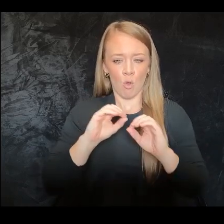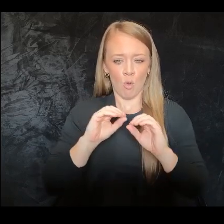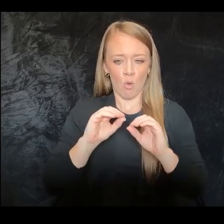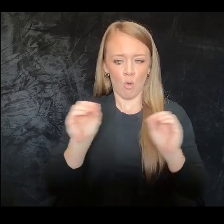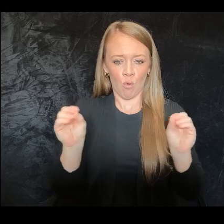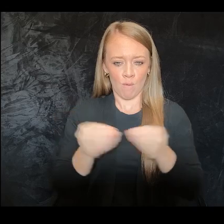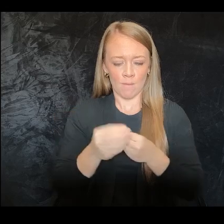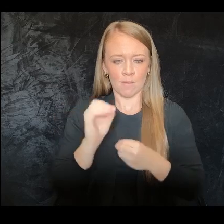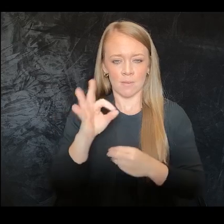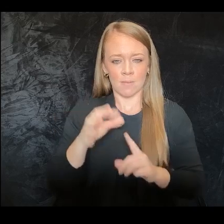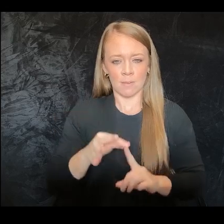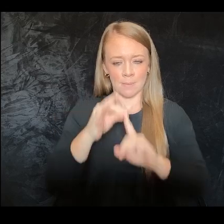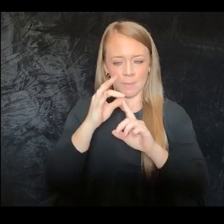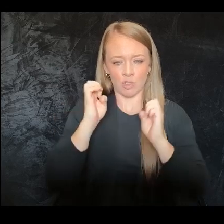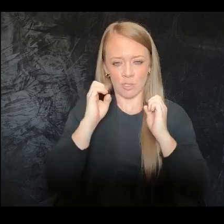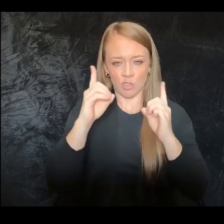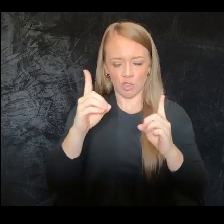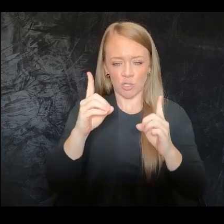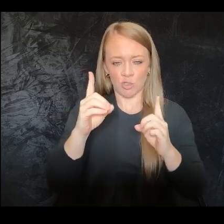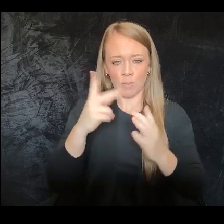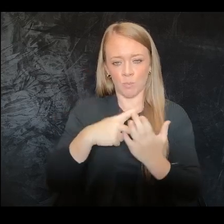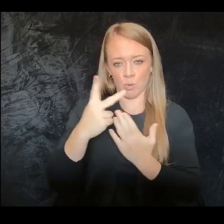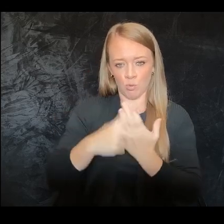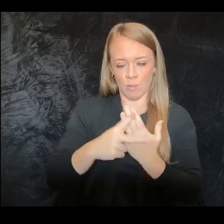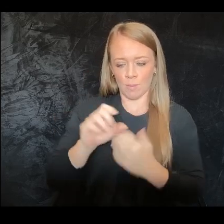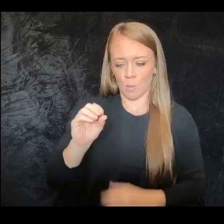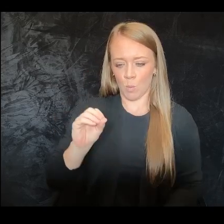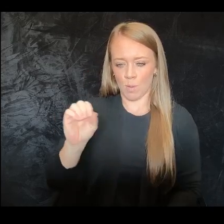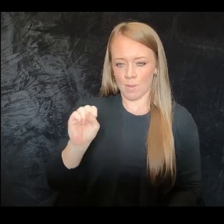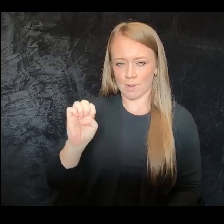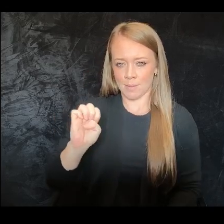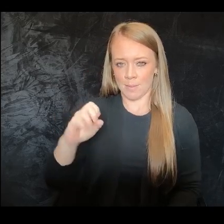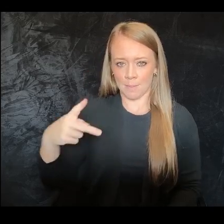Education Programs, OSEP.